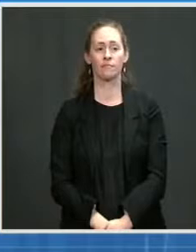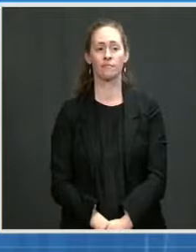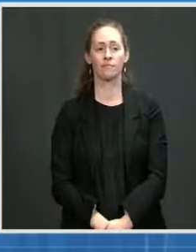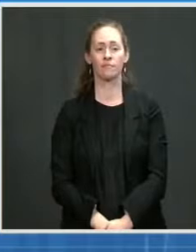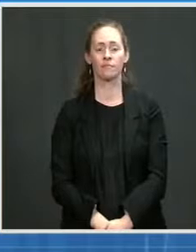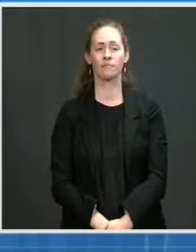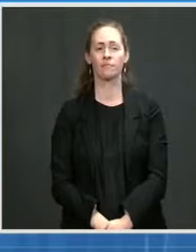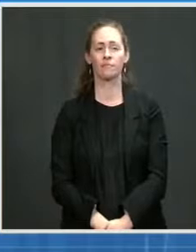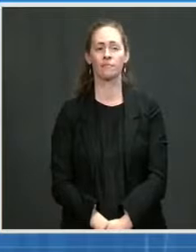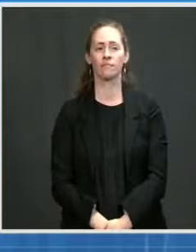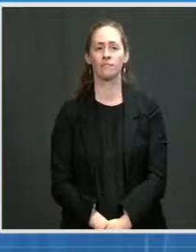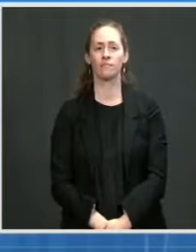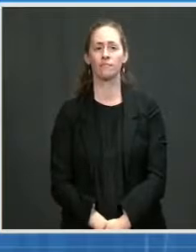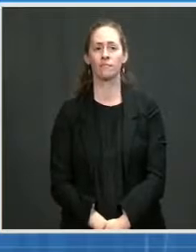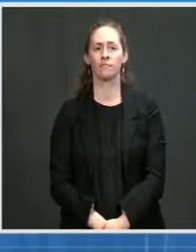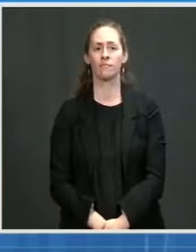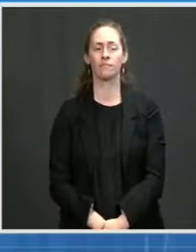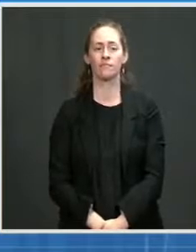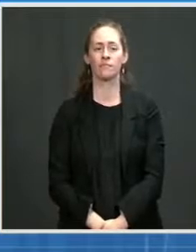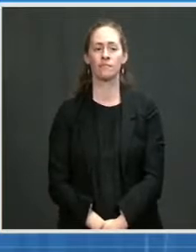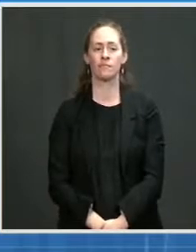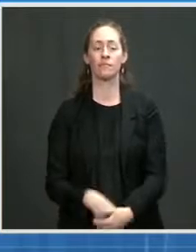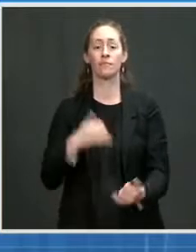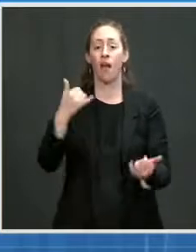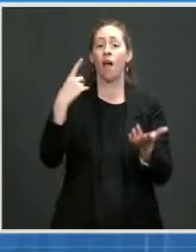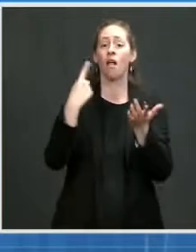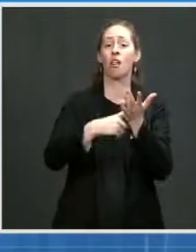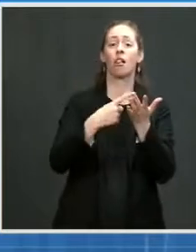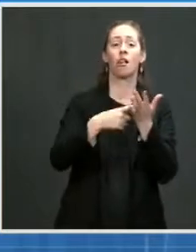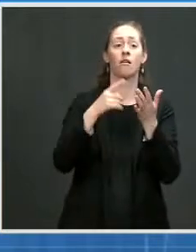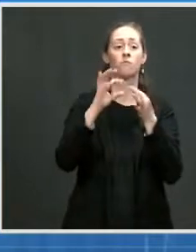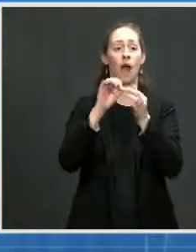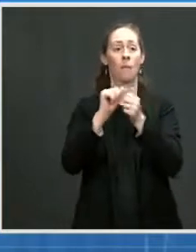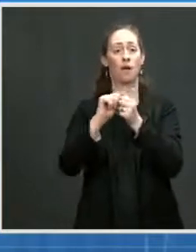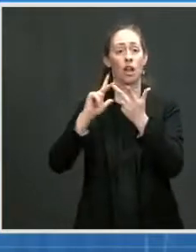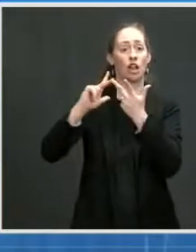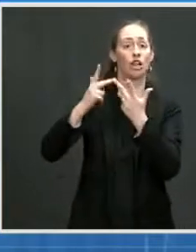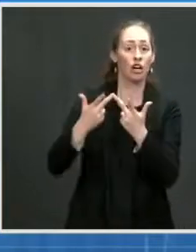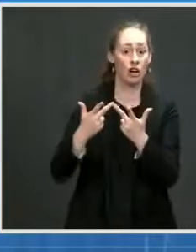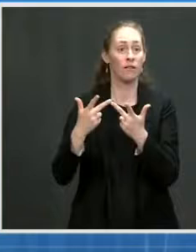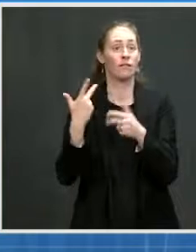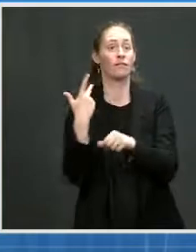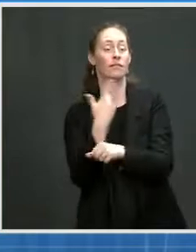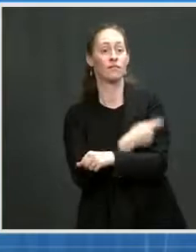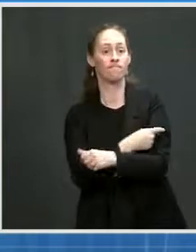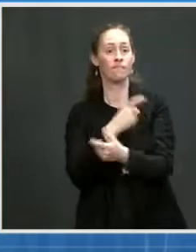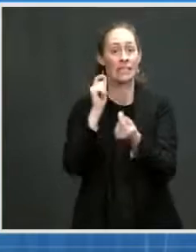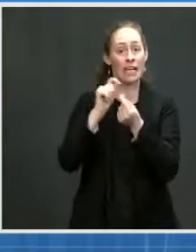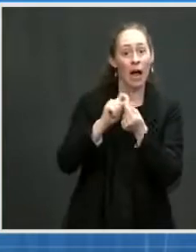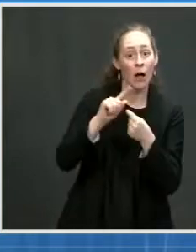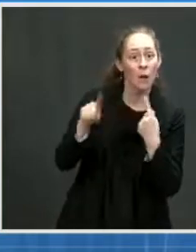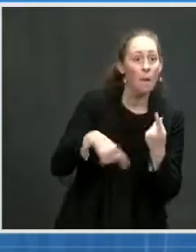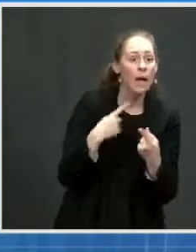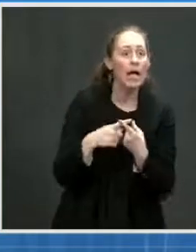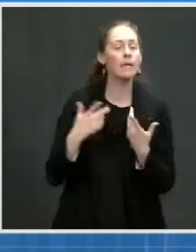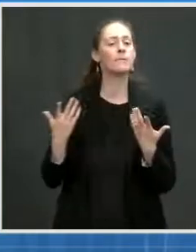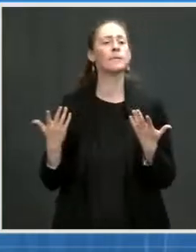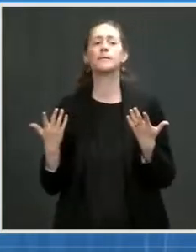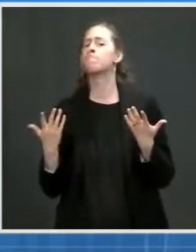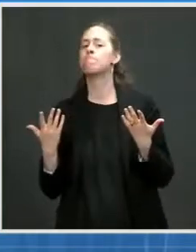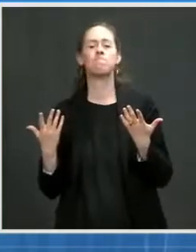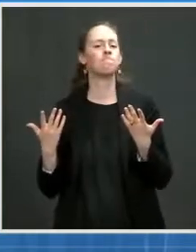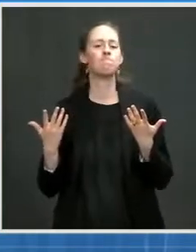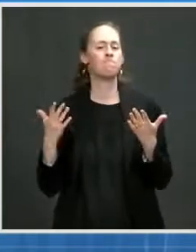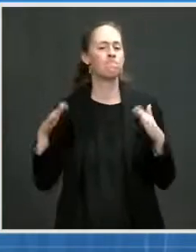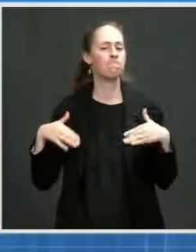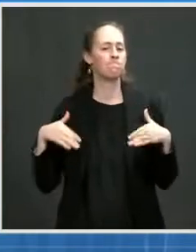Andy. So with regard to the boosters, as I've said many times, we do not know precisely when we will need to boost. There are two ways to